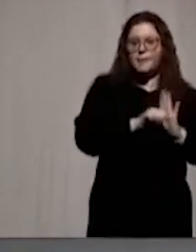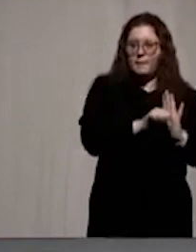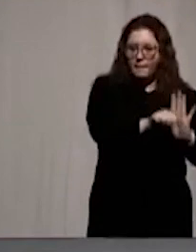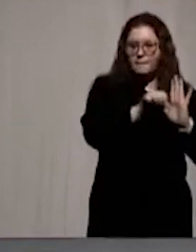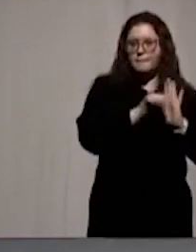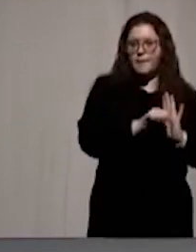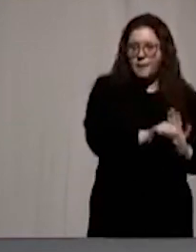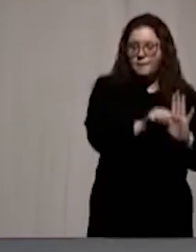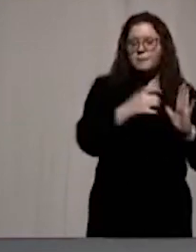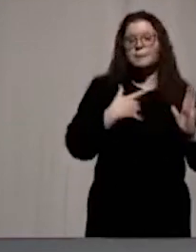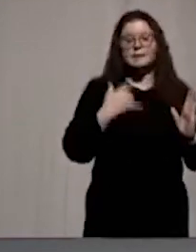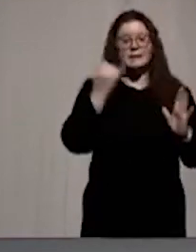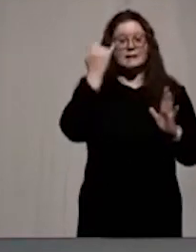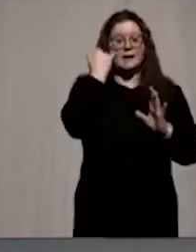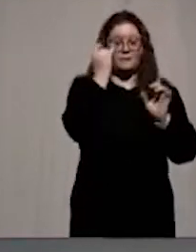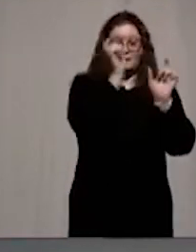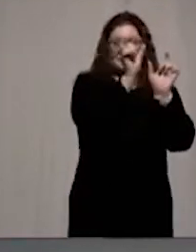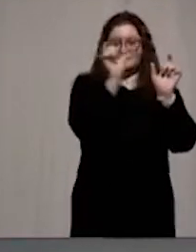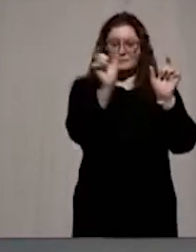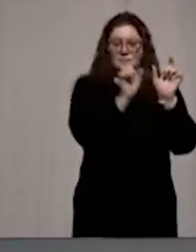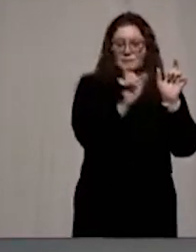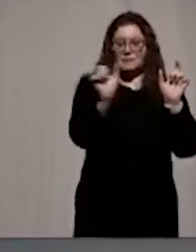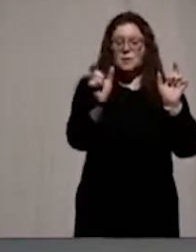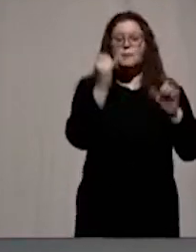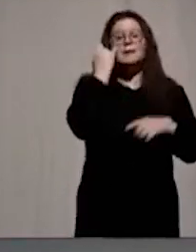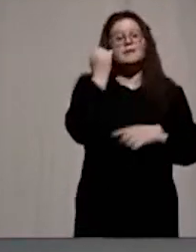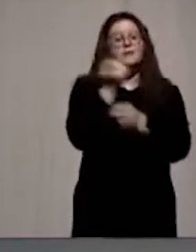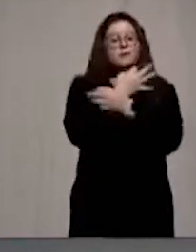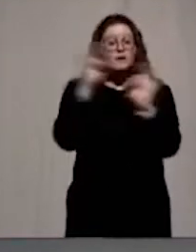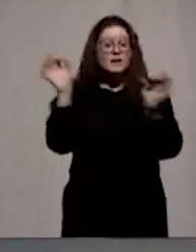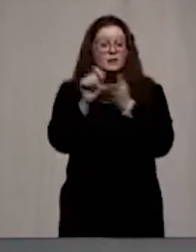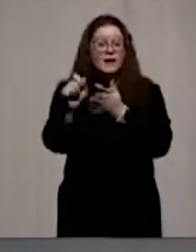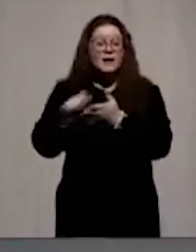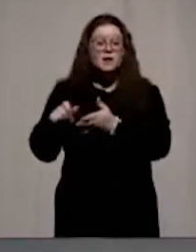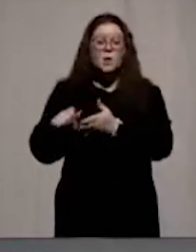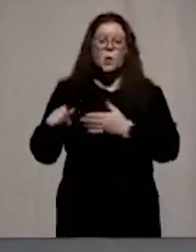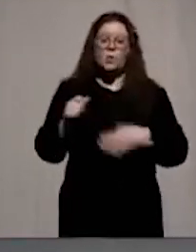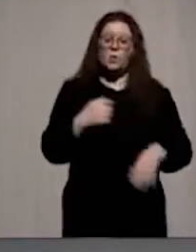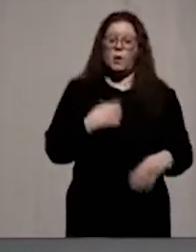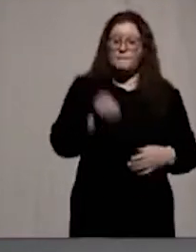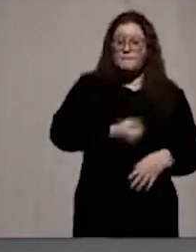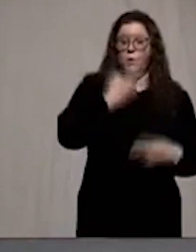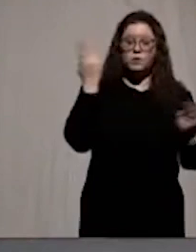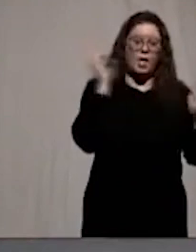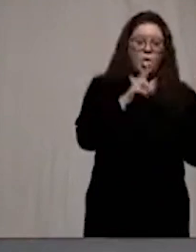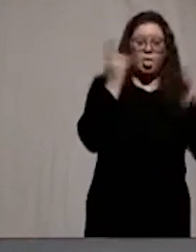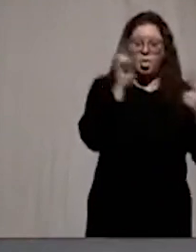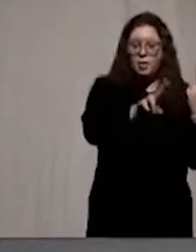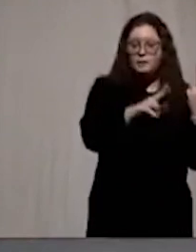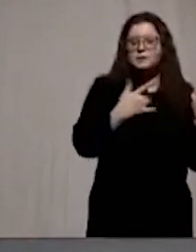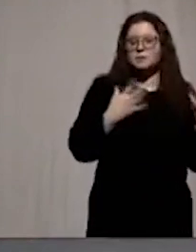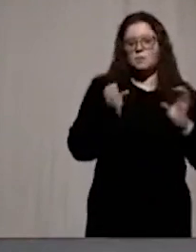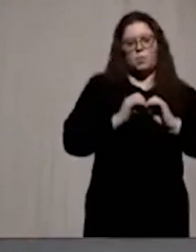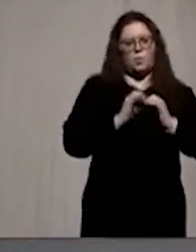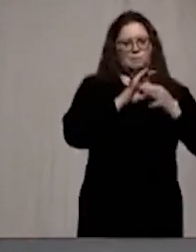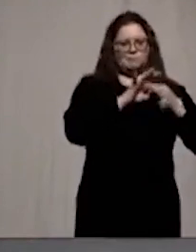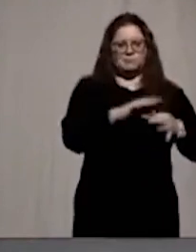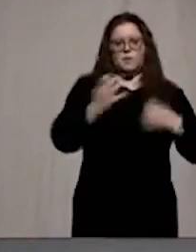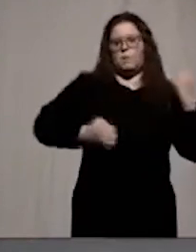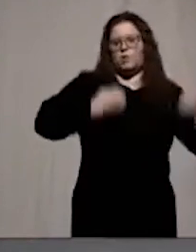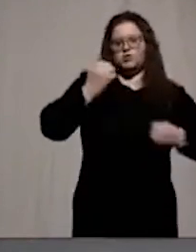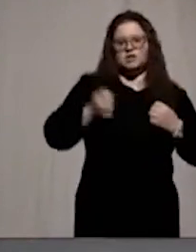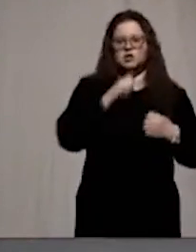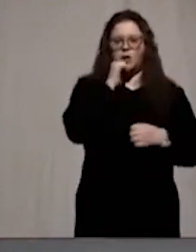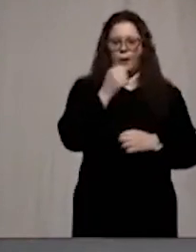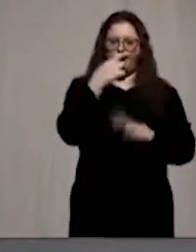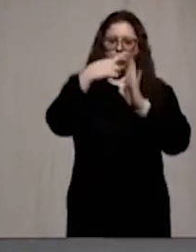when you do free writing or slam poetry or anything like that, it's, you know, more about how you present the emotion than the actual structure